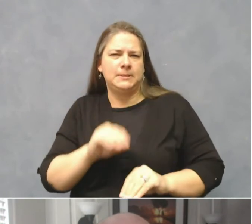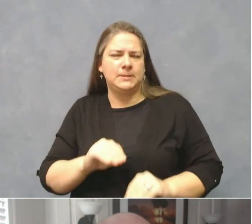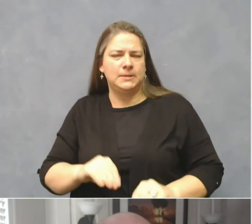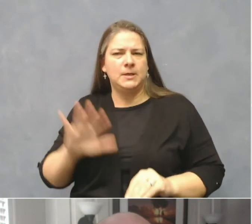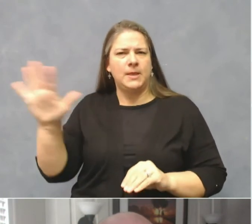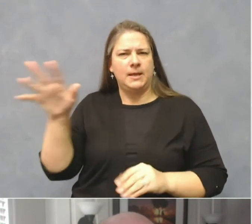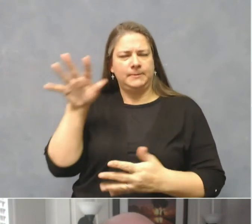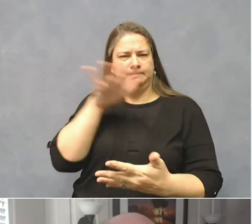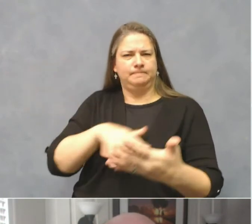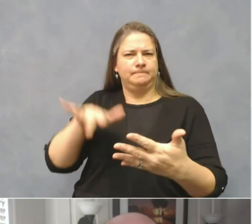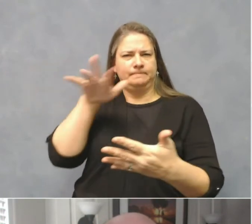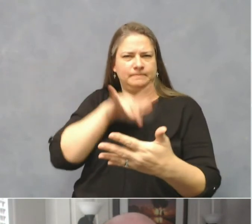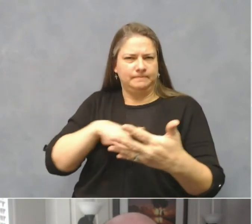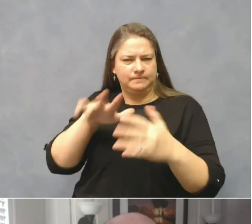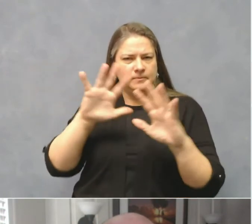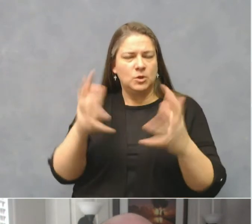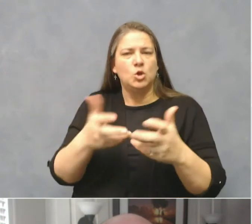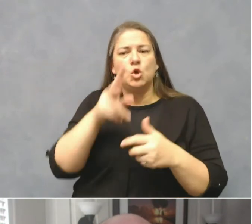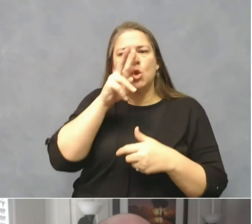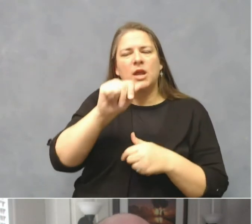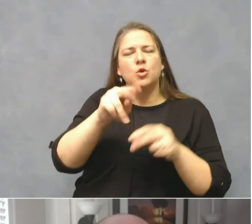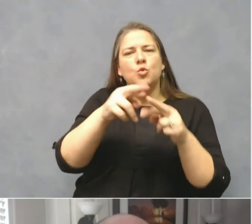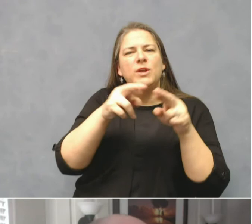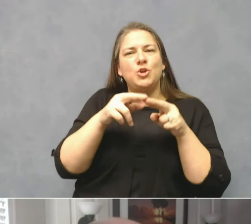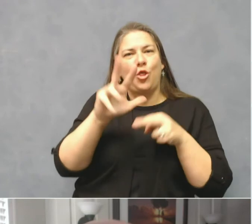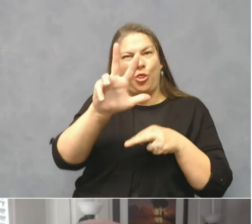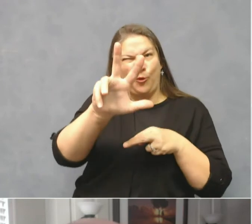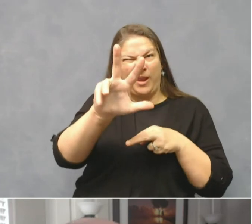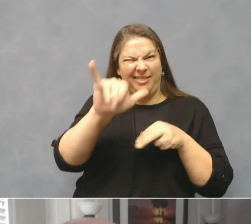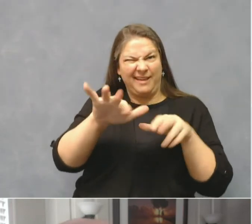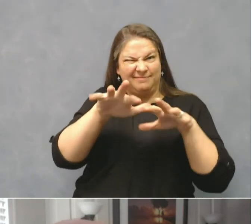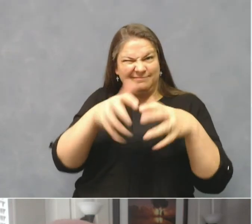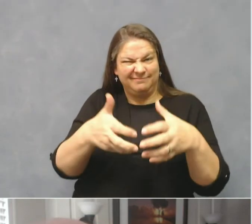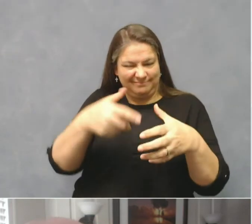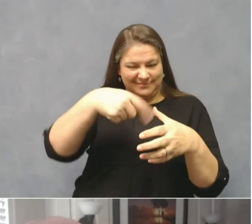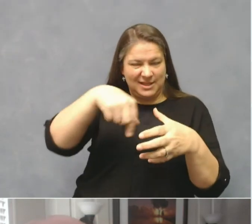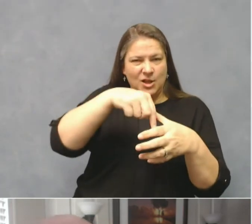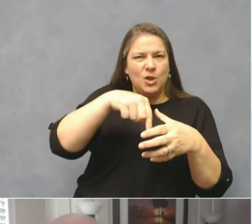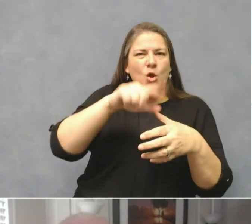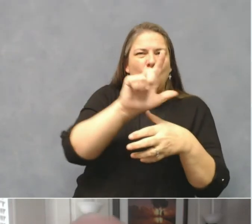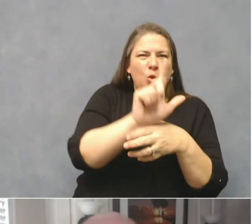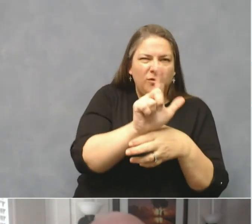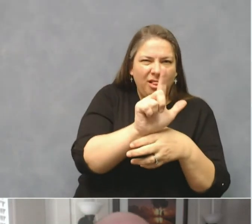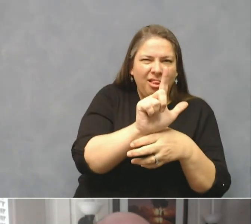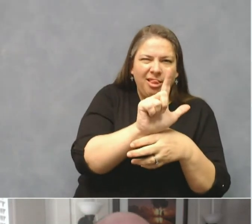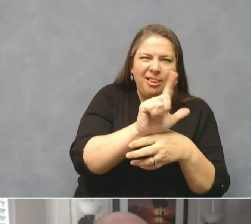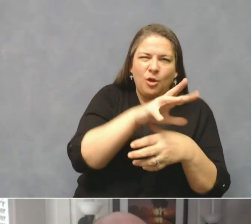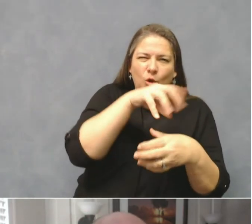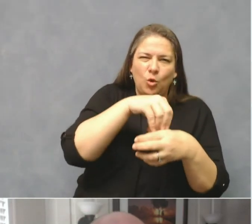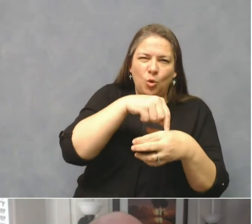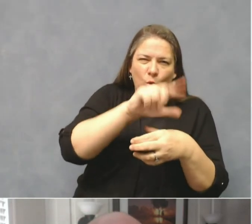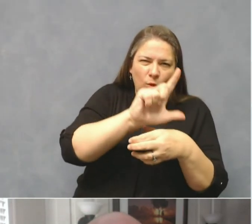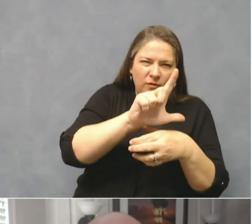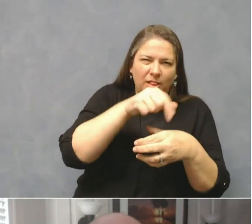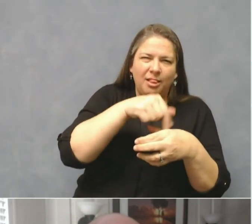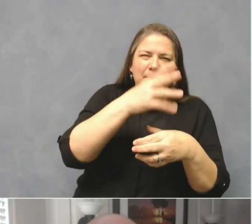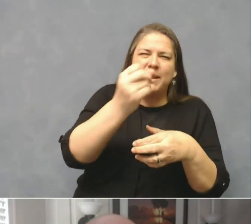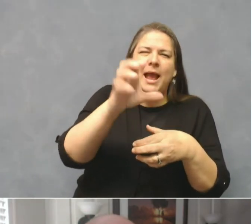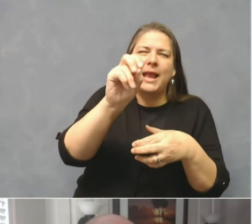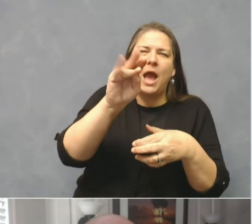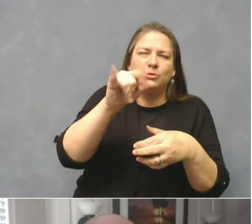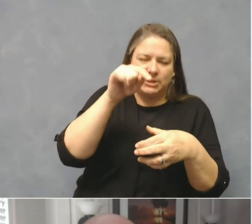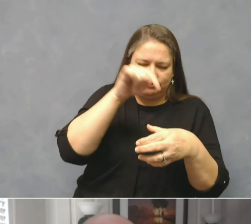includes Region 3, which includes the Louisville area and a number of counties in the